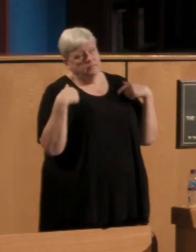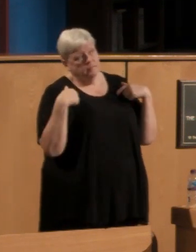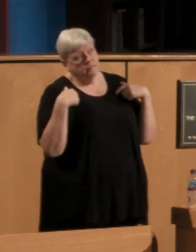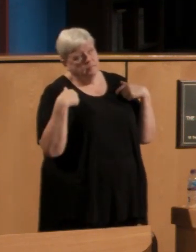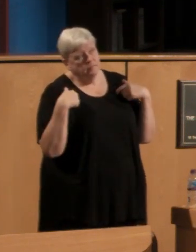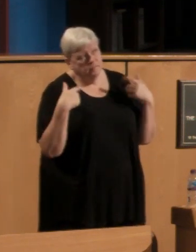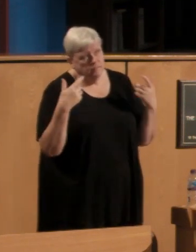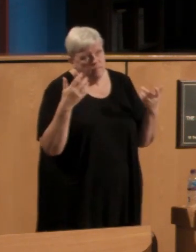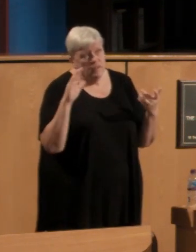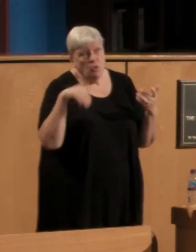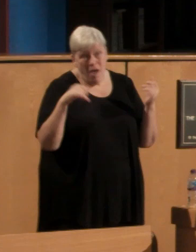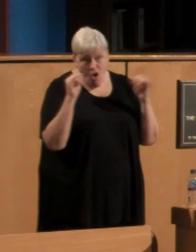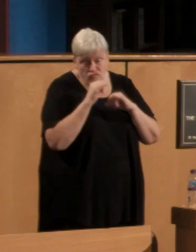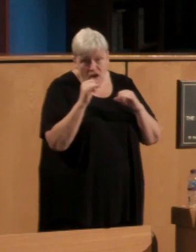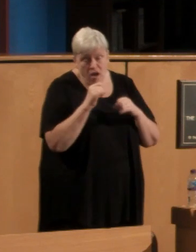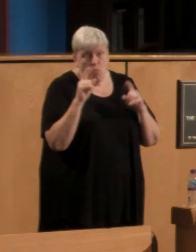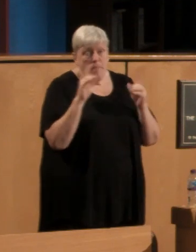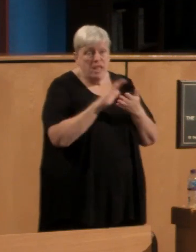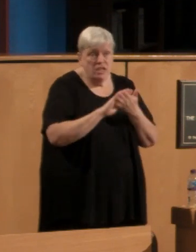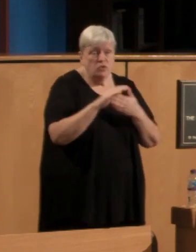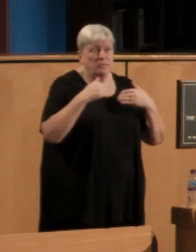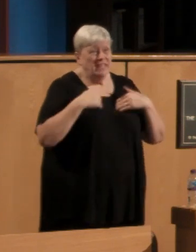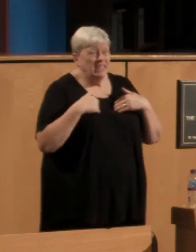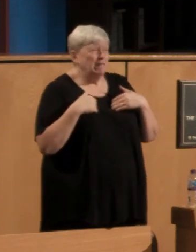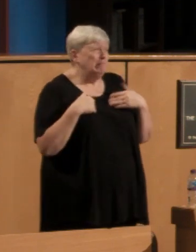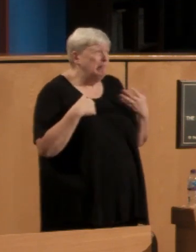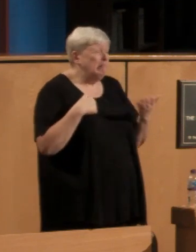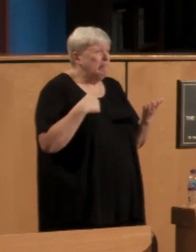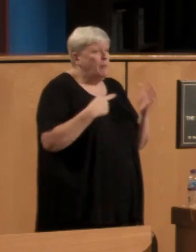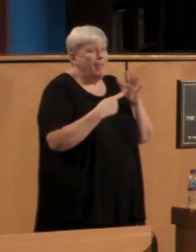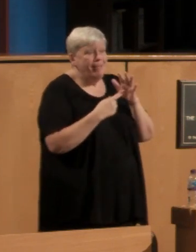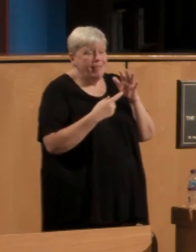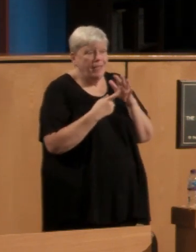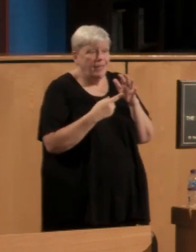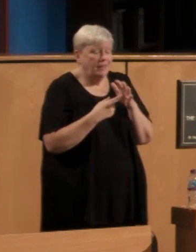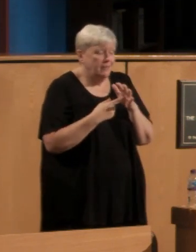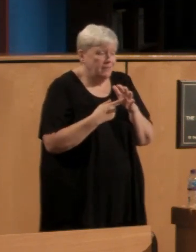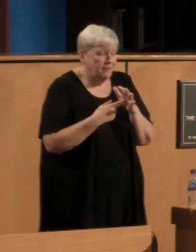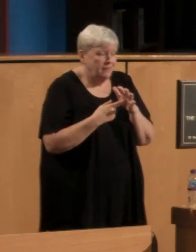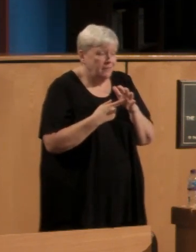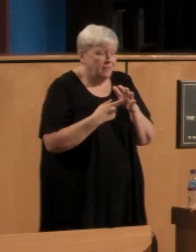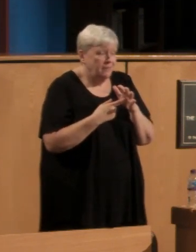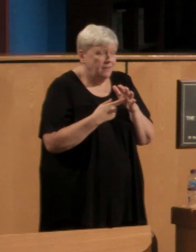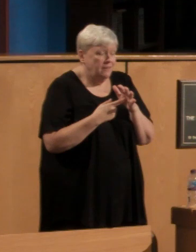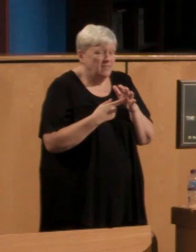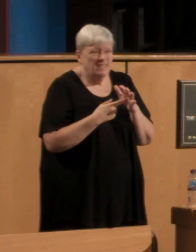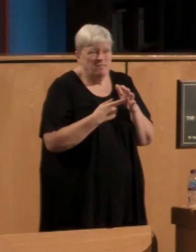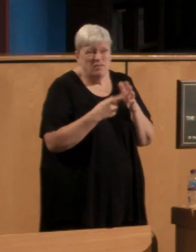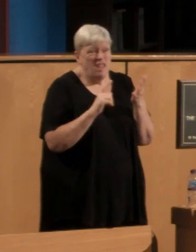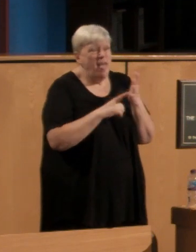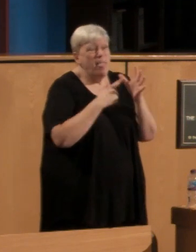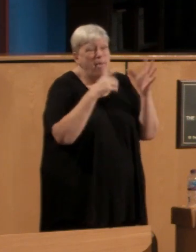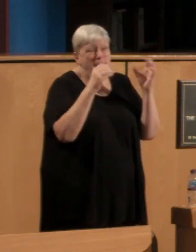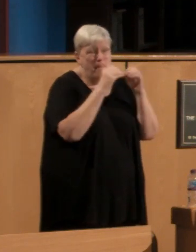So to me, queer horror is mainly it's a label, and